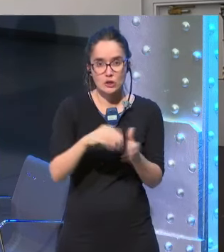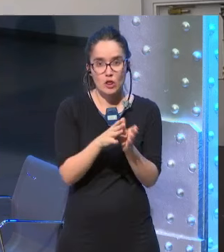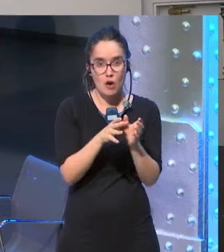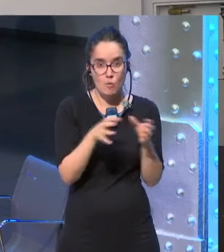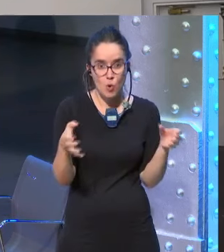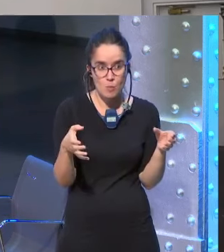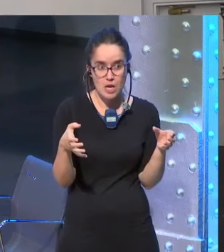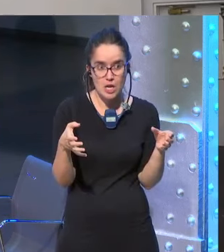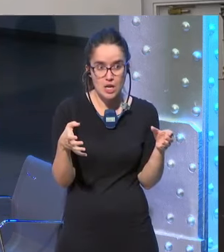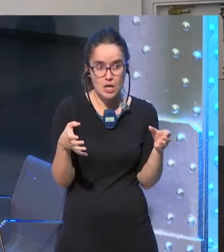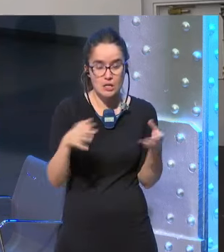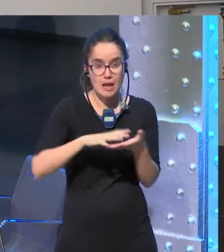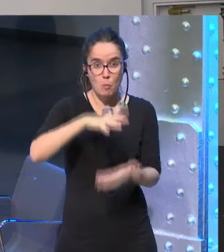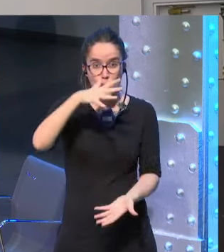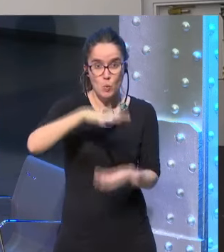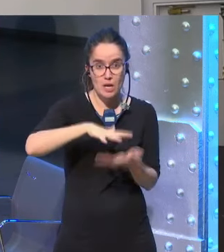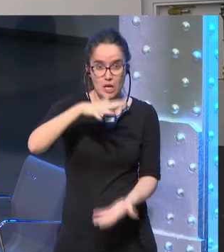And